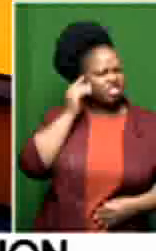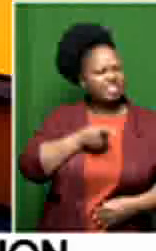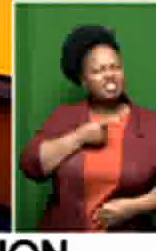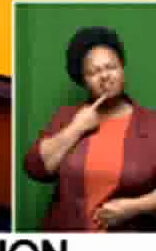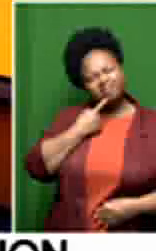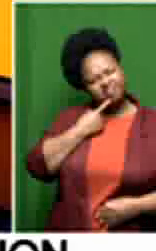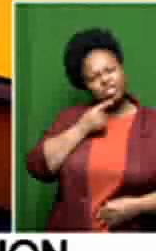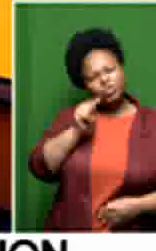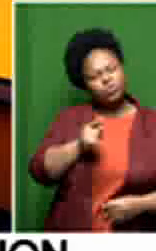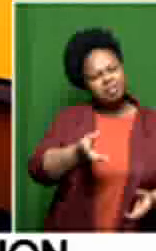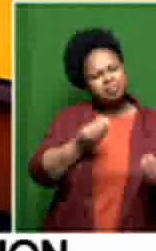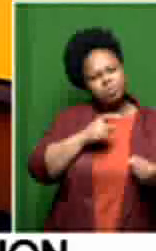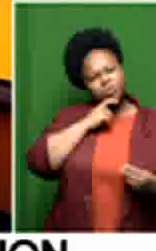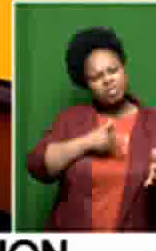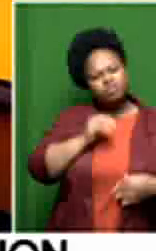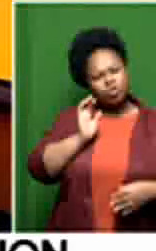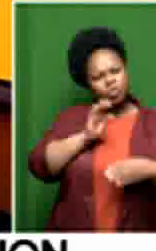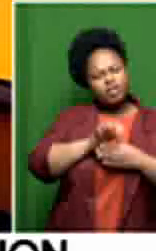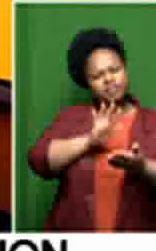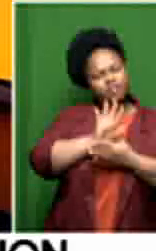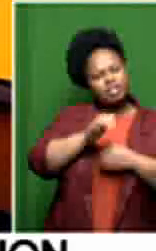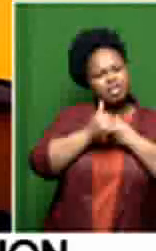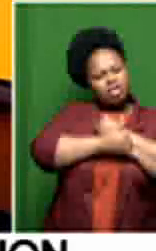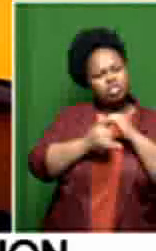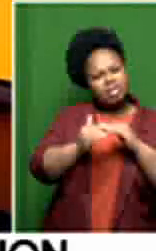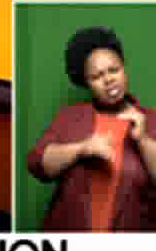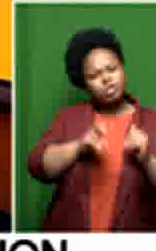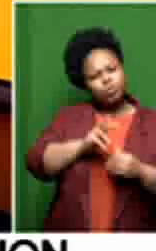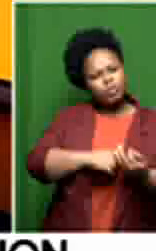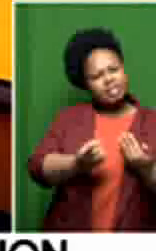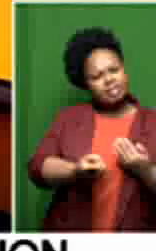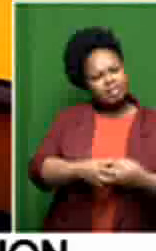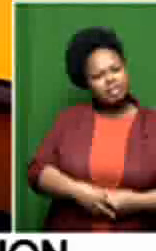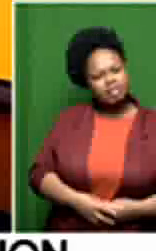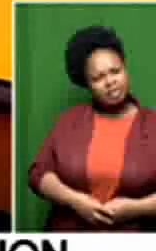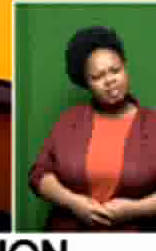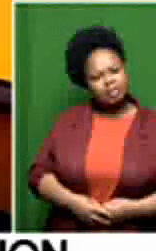Hlumelo, how you managed to get users from more than 15 countries in less than 2 weeks from release.